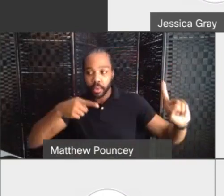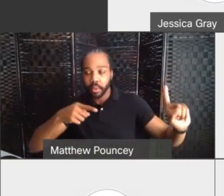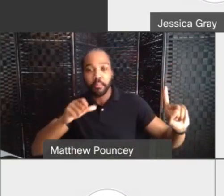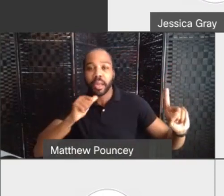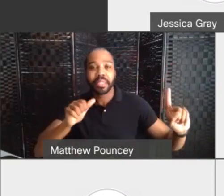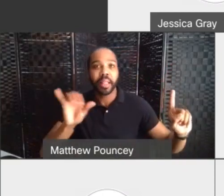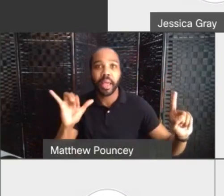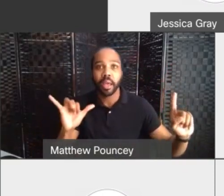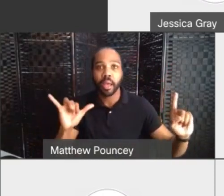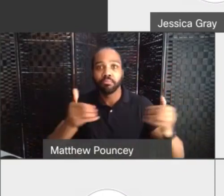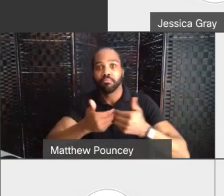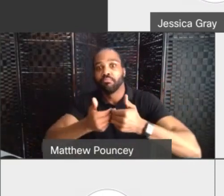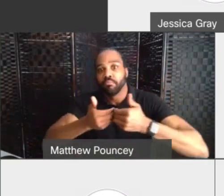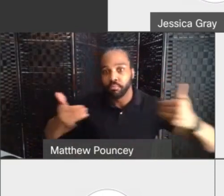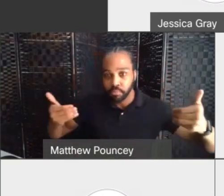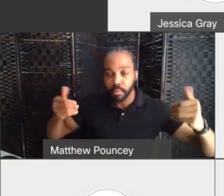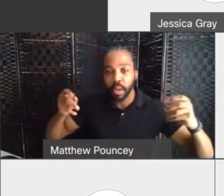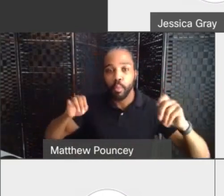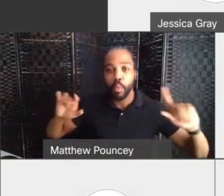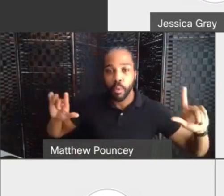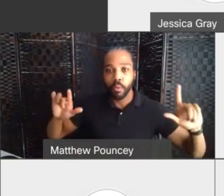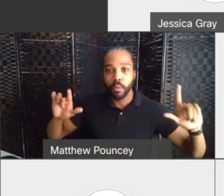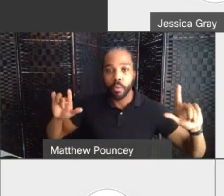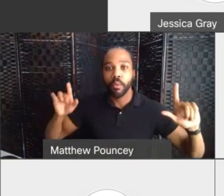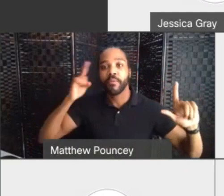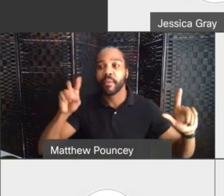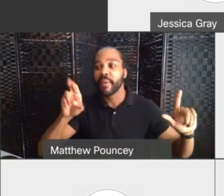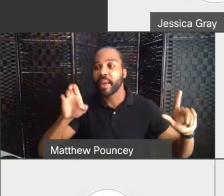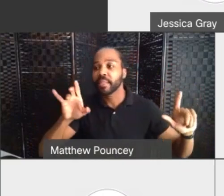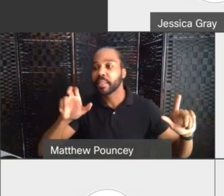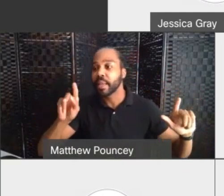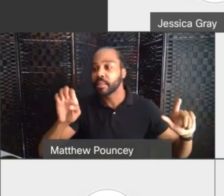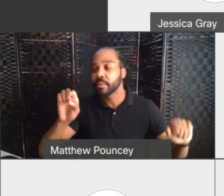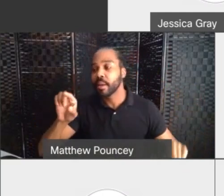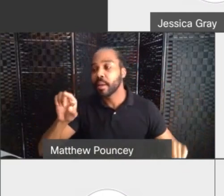portal that's set up under the vaccinate.dc.gov.